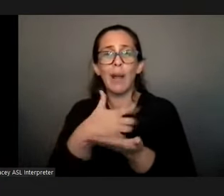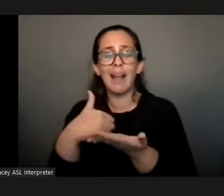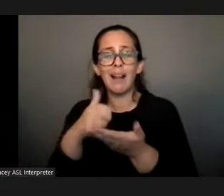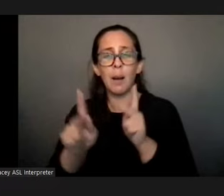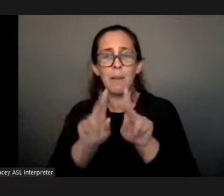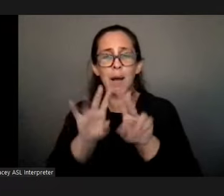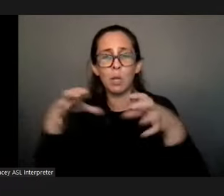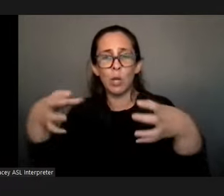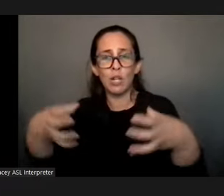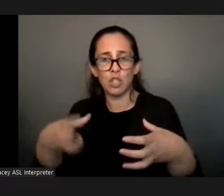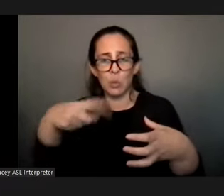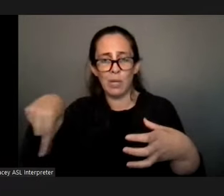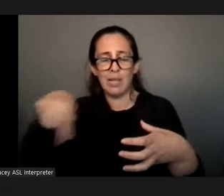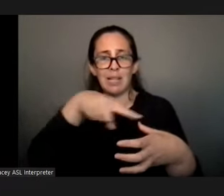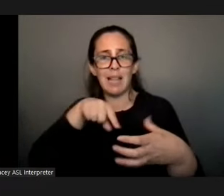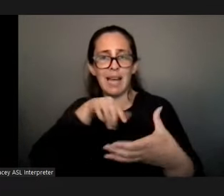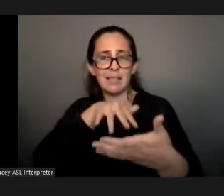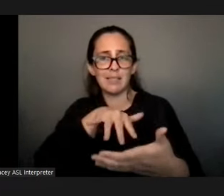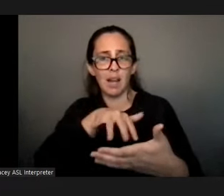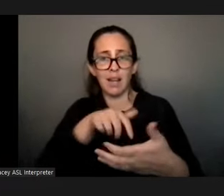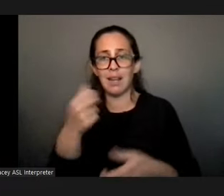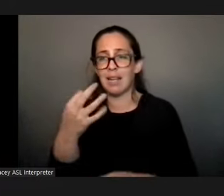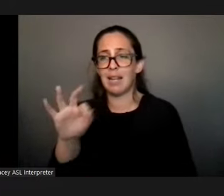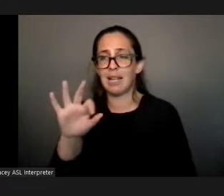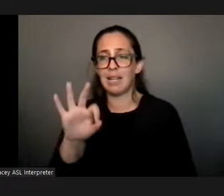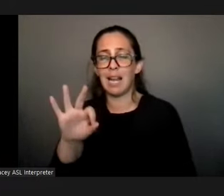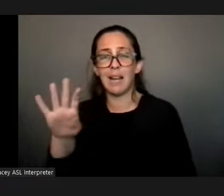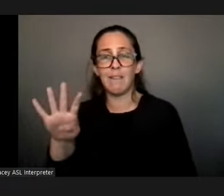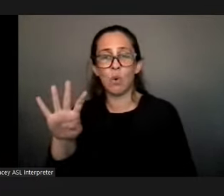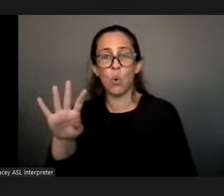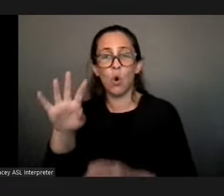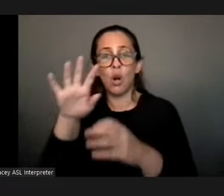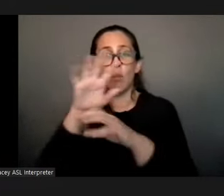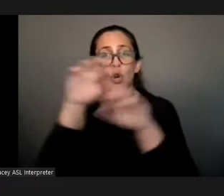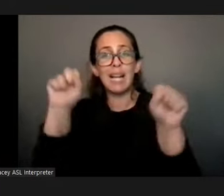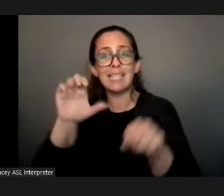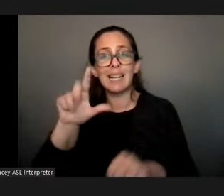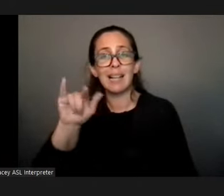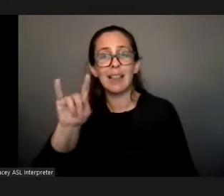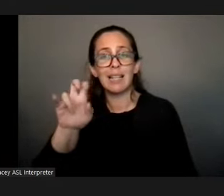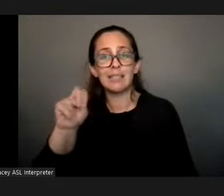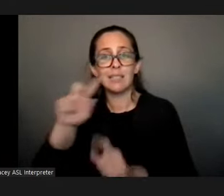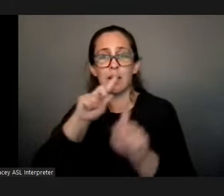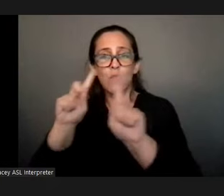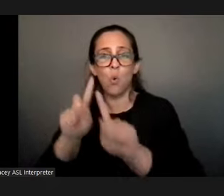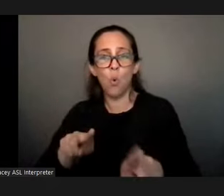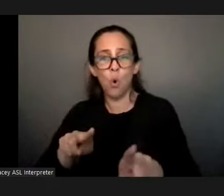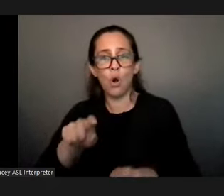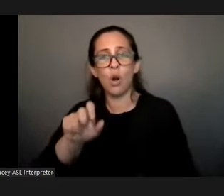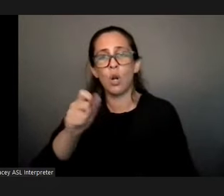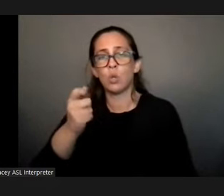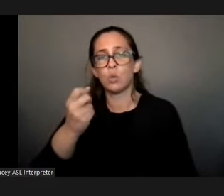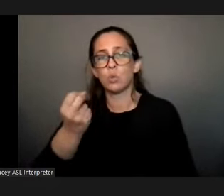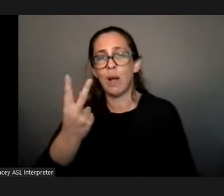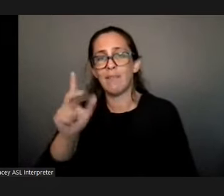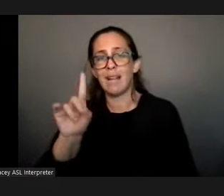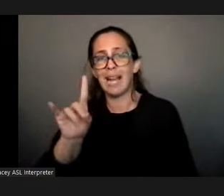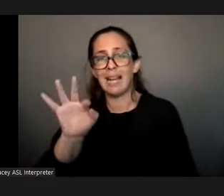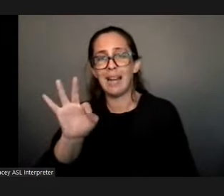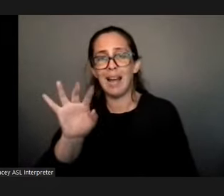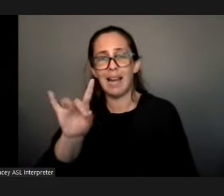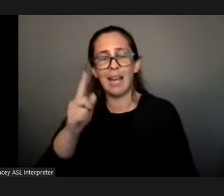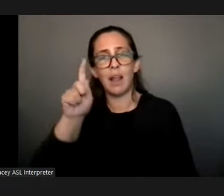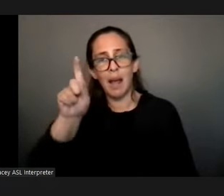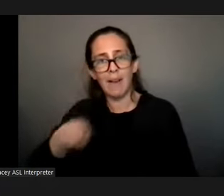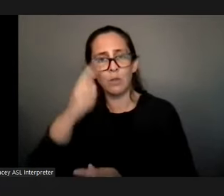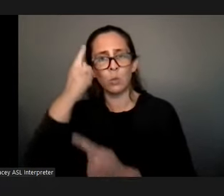study area. In 1994, President Clinton issued Executive Order 12898, which requires federal agencies to consider the